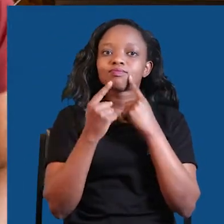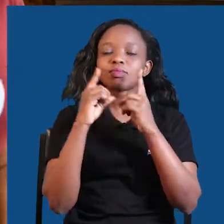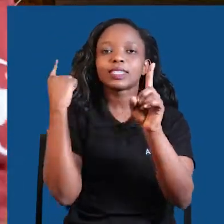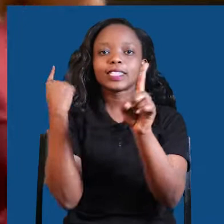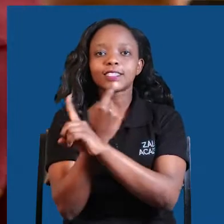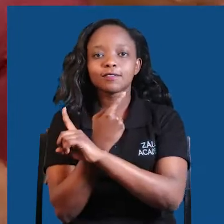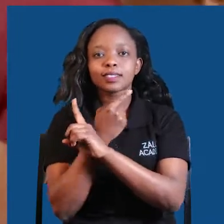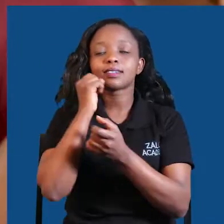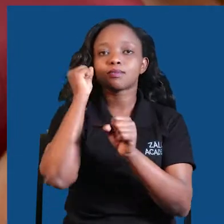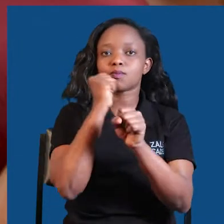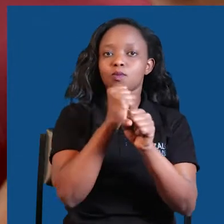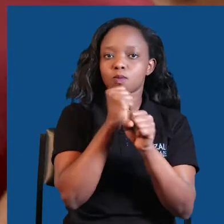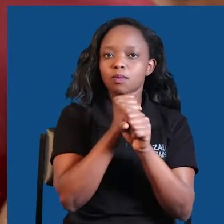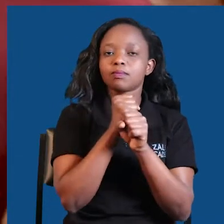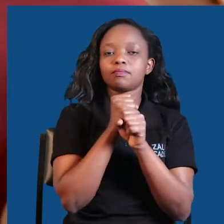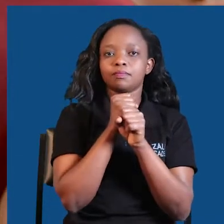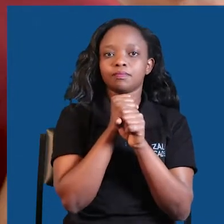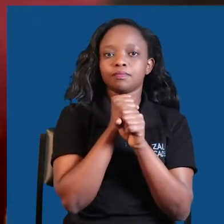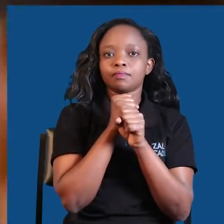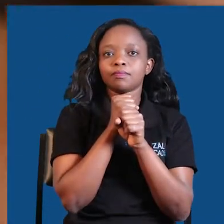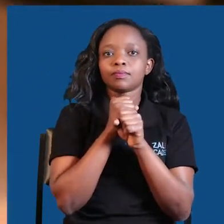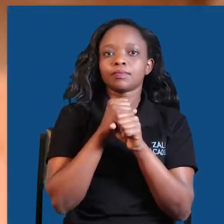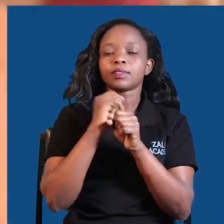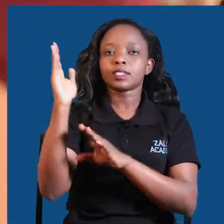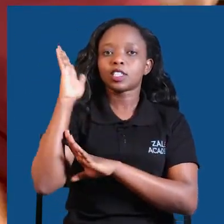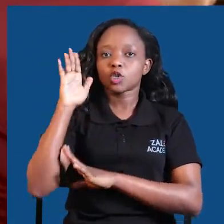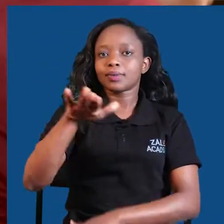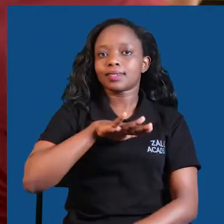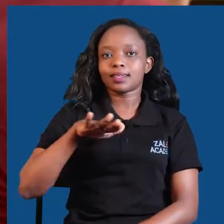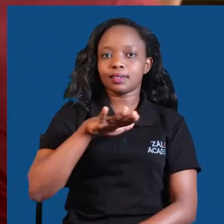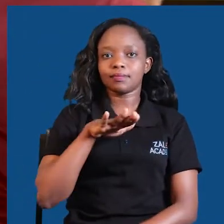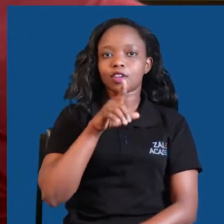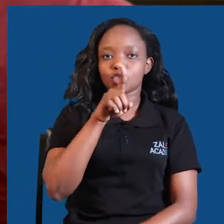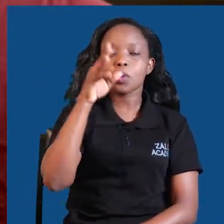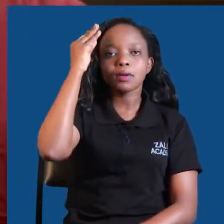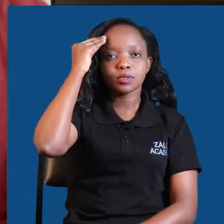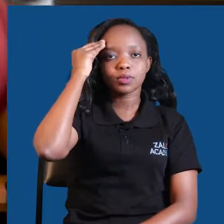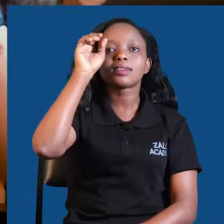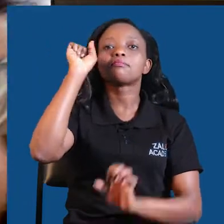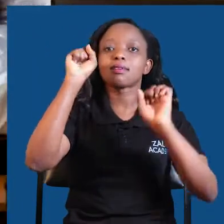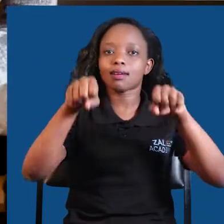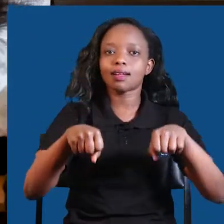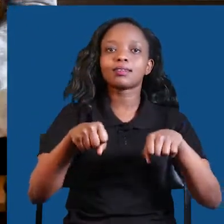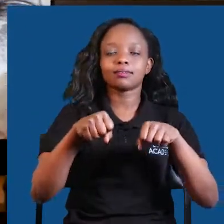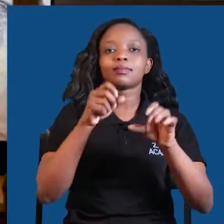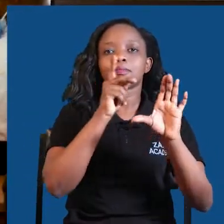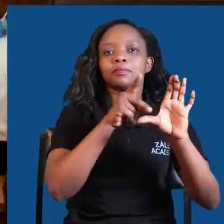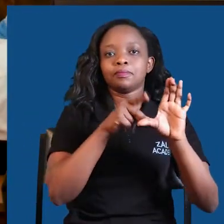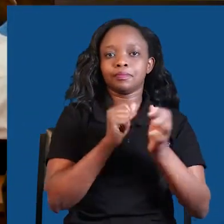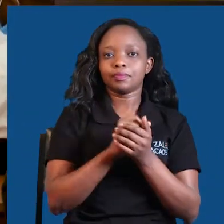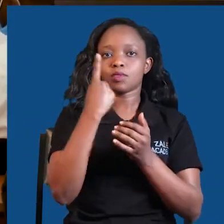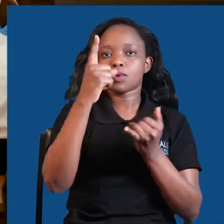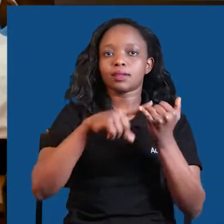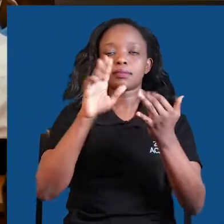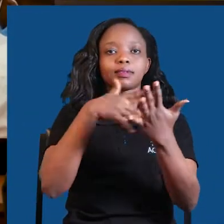talk on the different careers or the different cybersecurity areas that you as a student, you can be able to venture